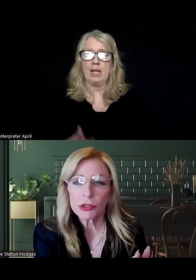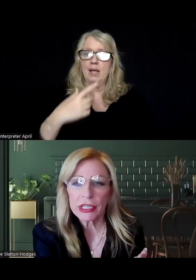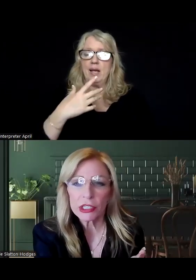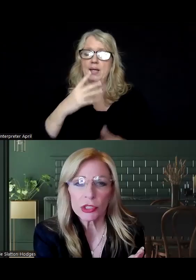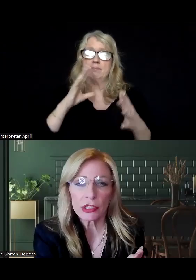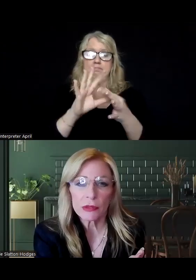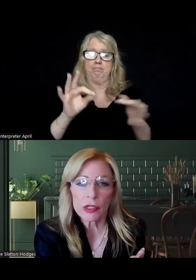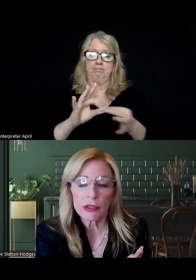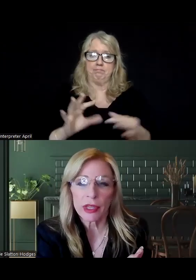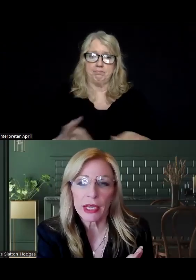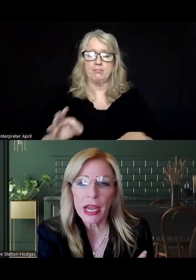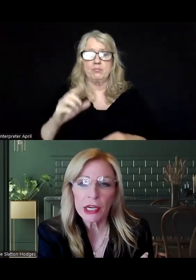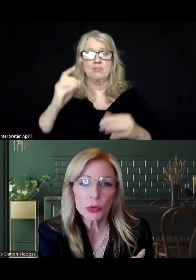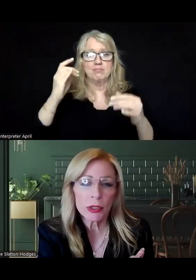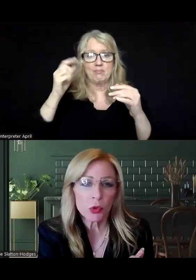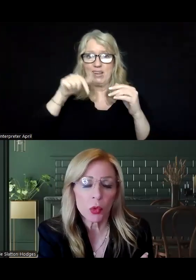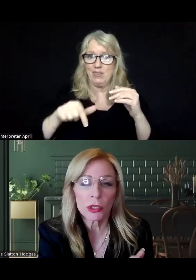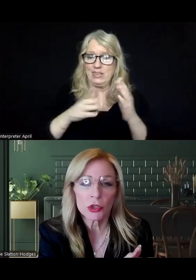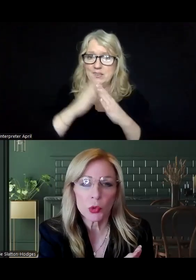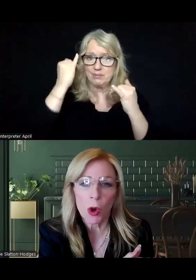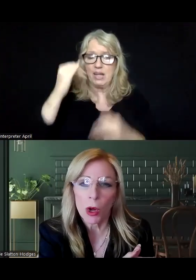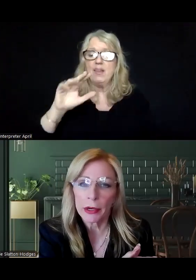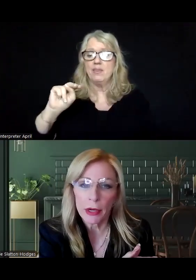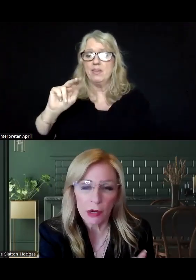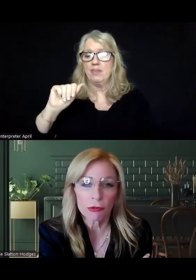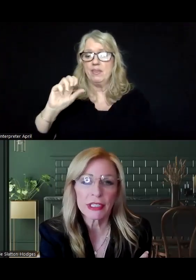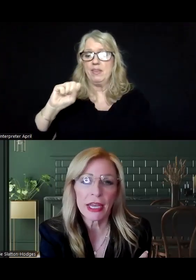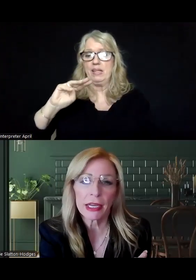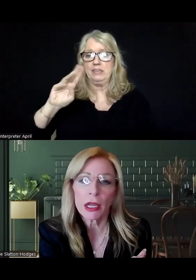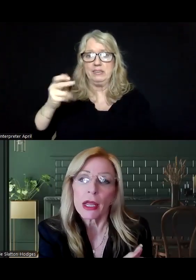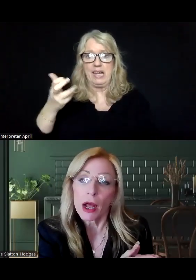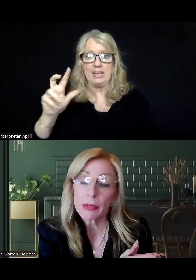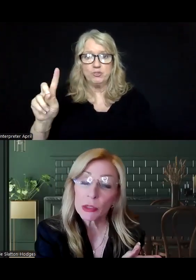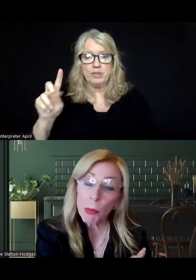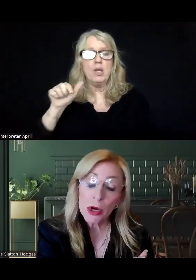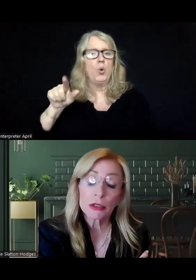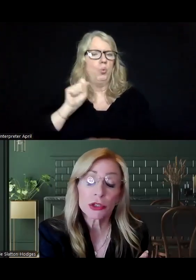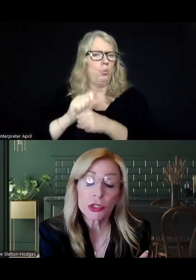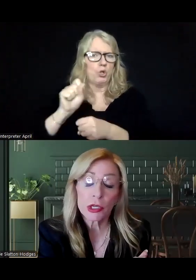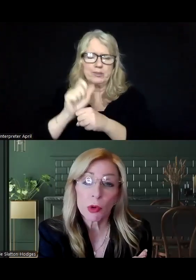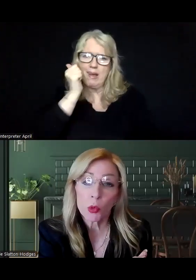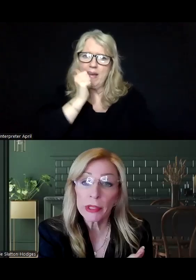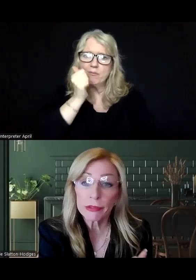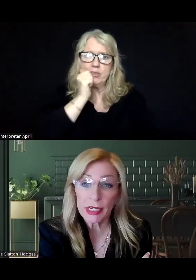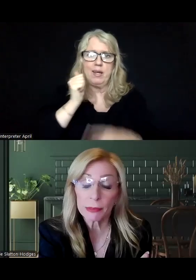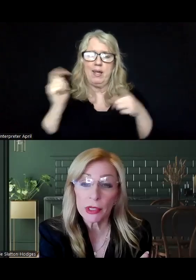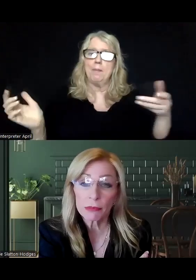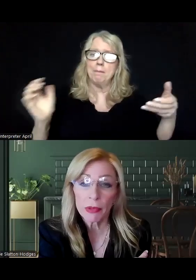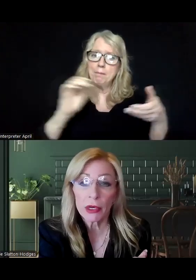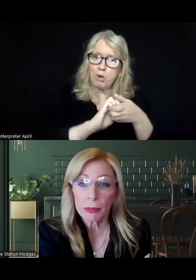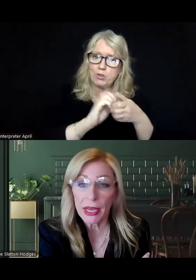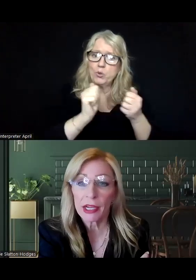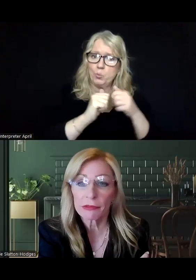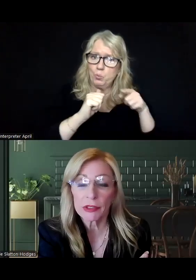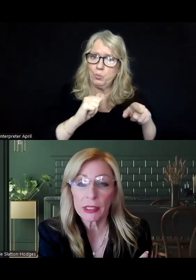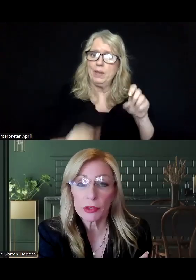because these are initiatives that NASHBID works on every day in partnership with SAMHSA